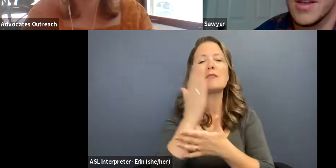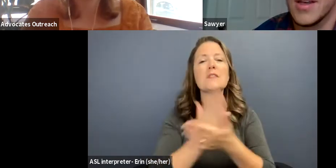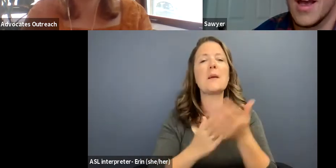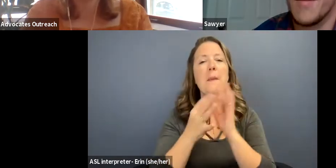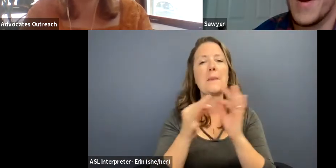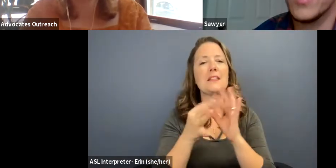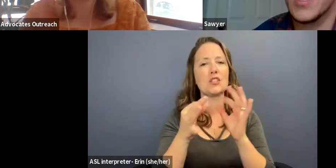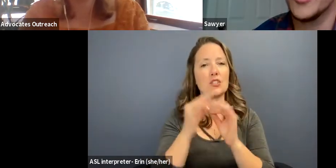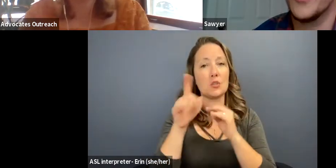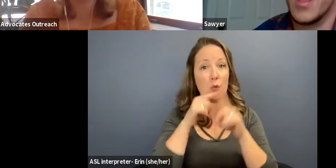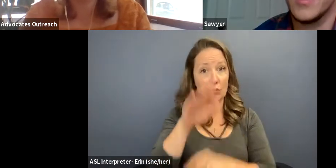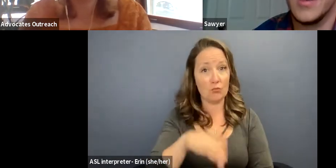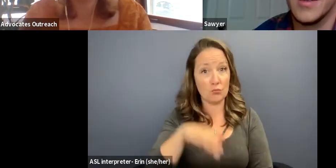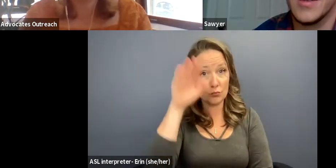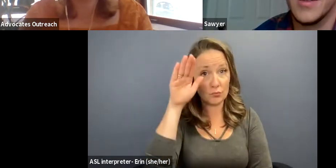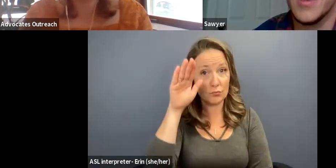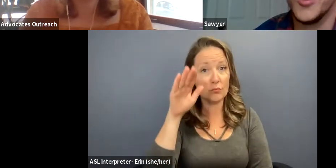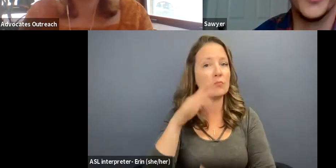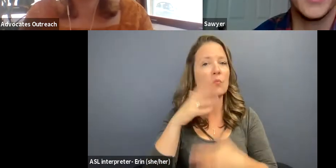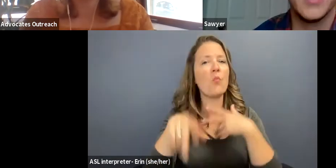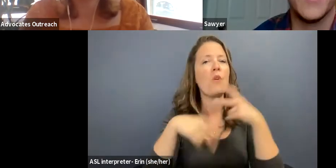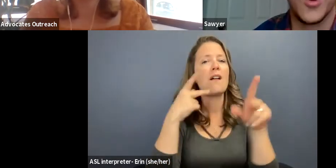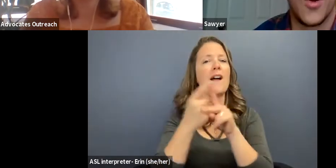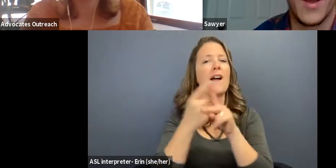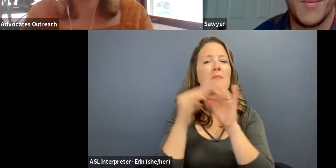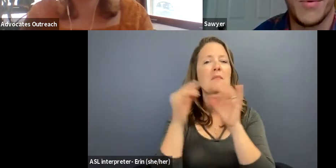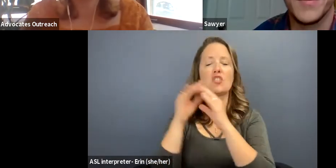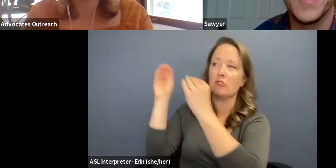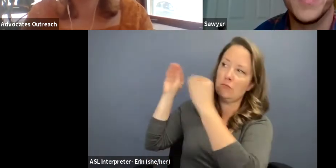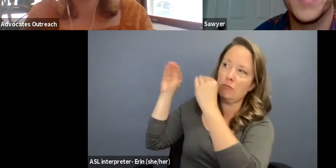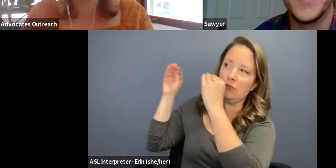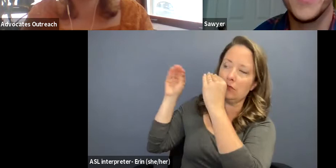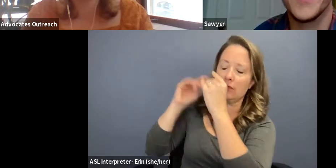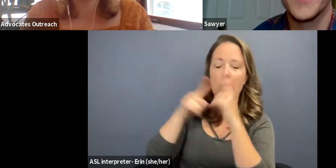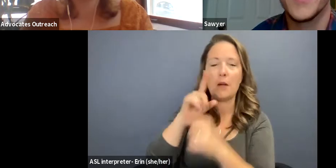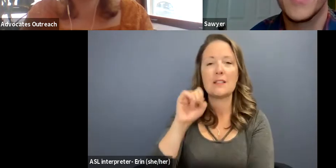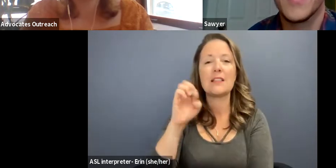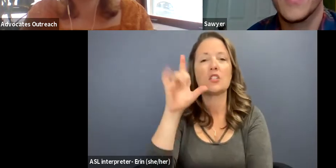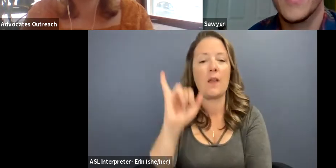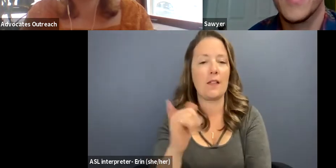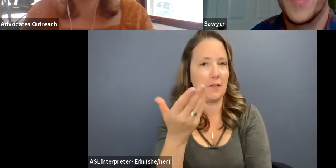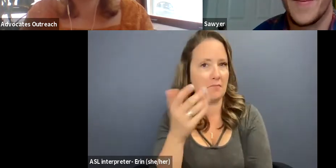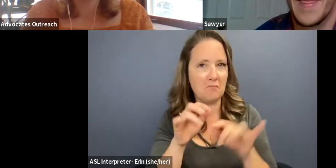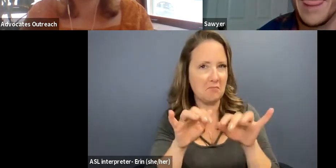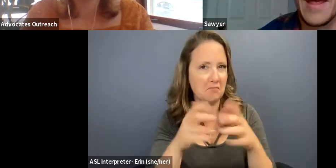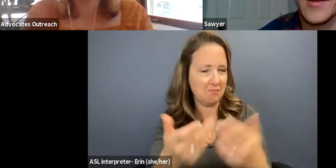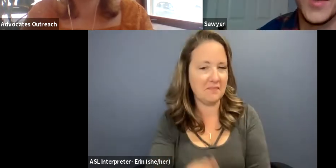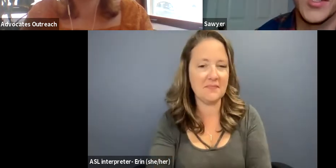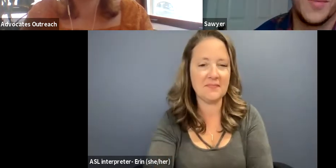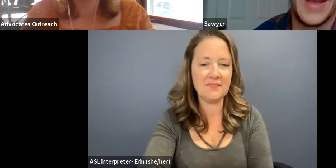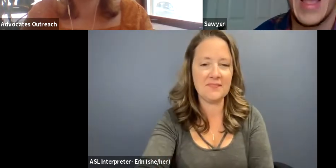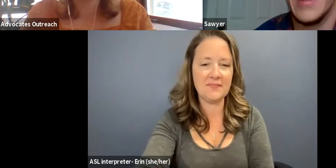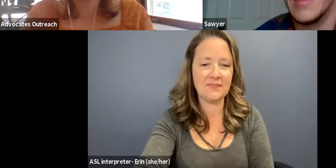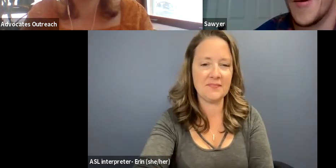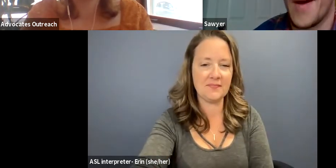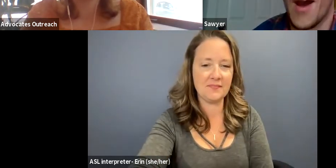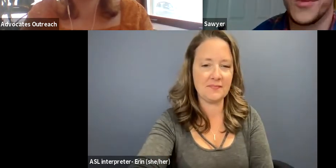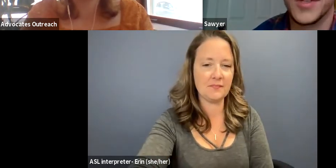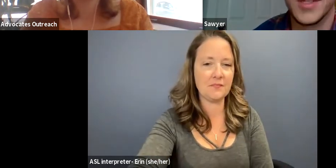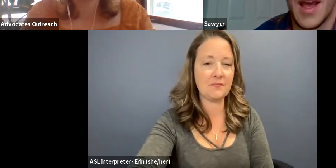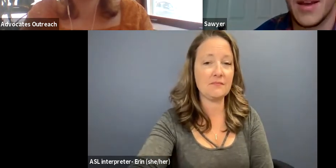a sex educator by default, just because these topics are all things that